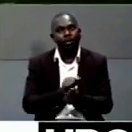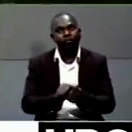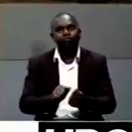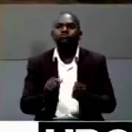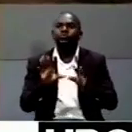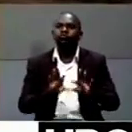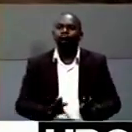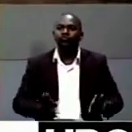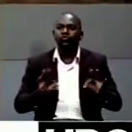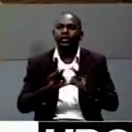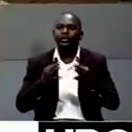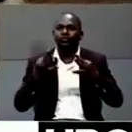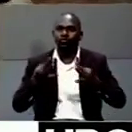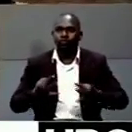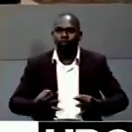properties.